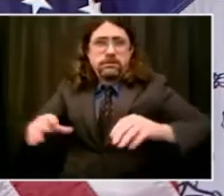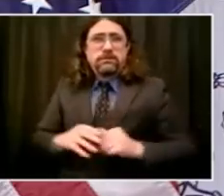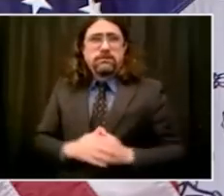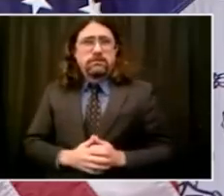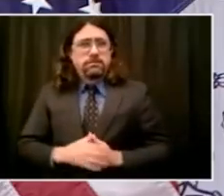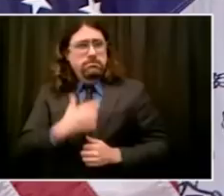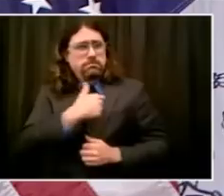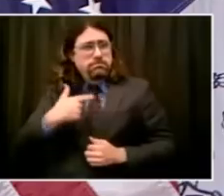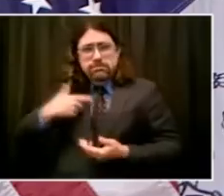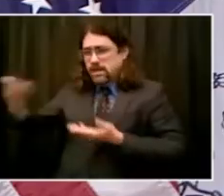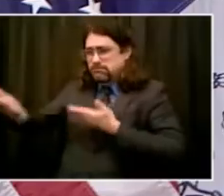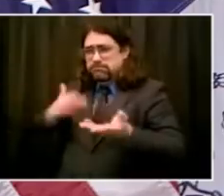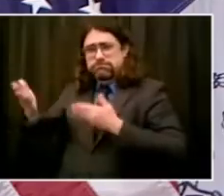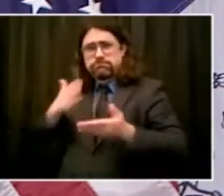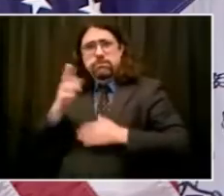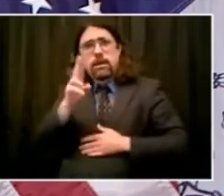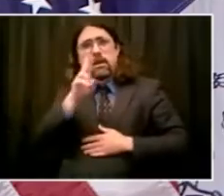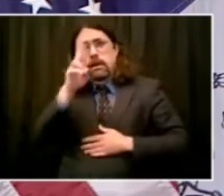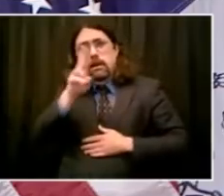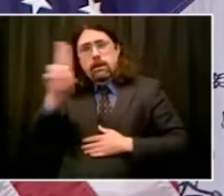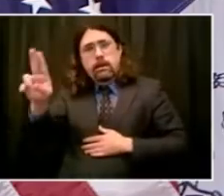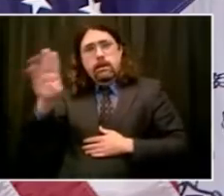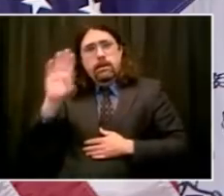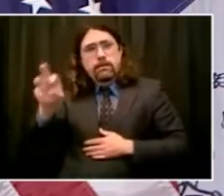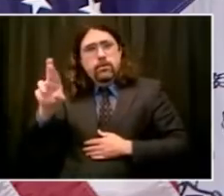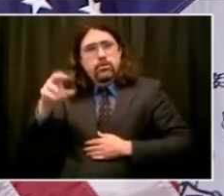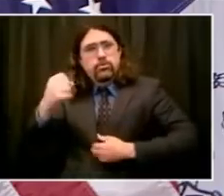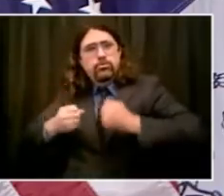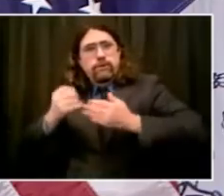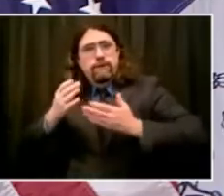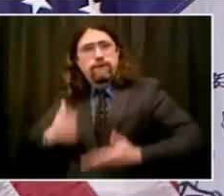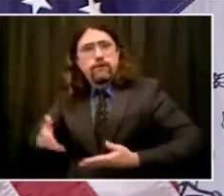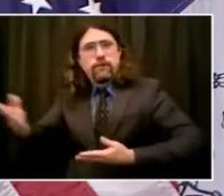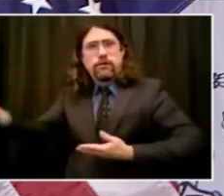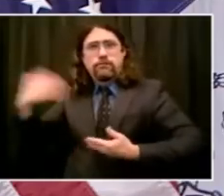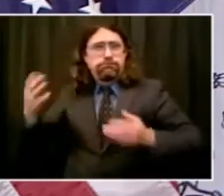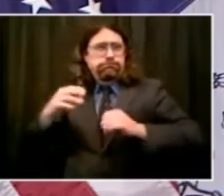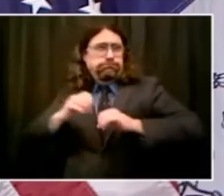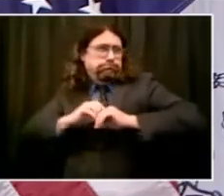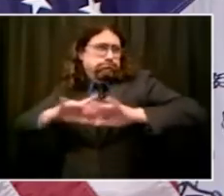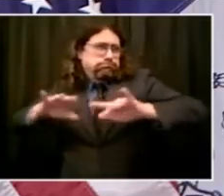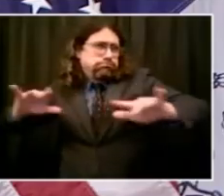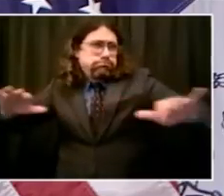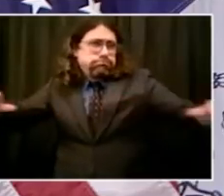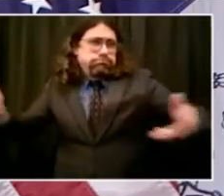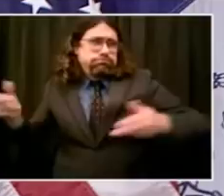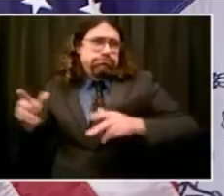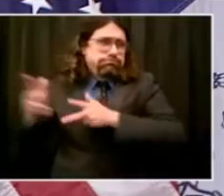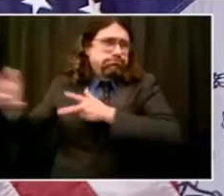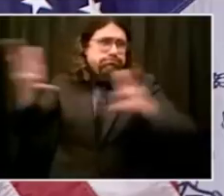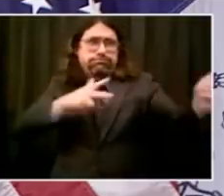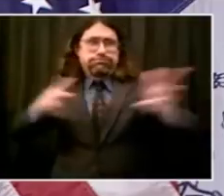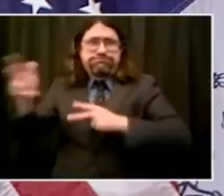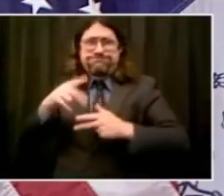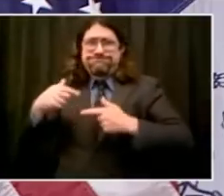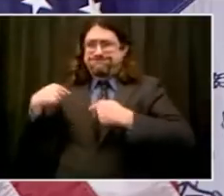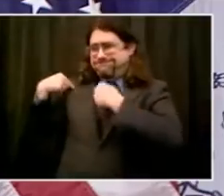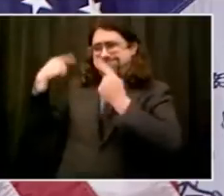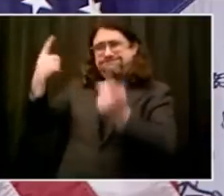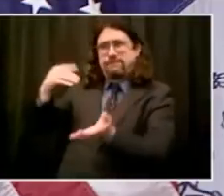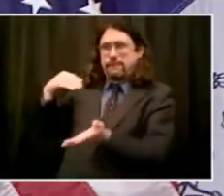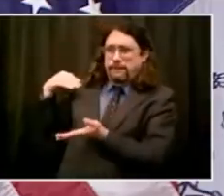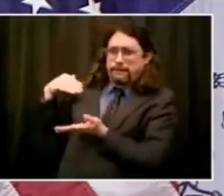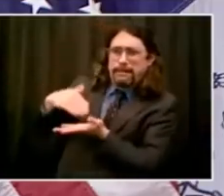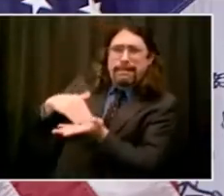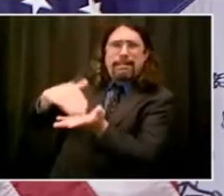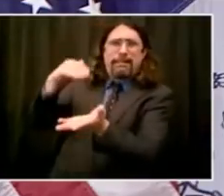Millions upon millions of meals being provided direct to home or through the school sites, 500 school sites operating now, providing 3 meals a